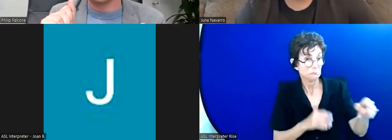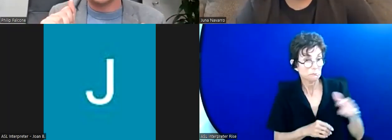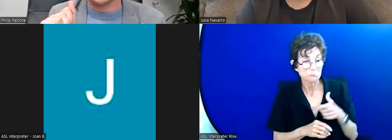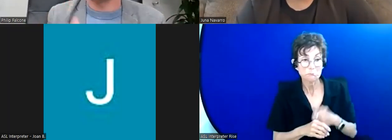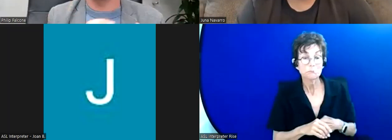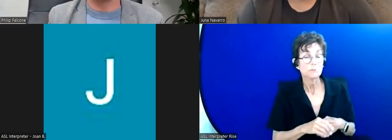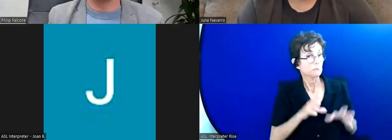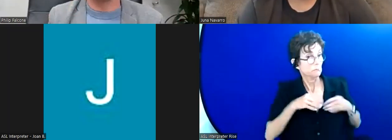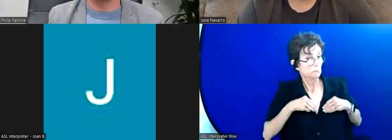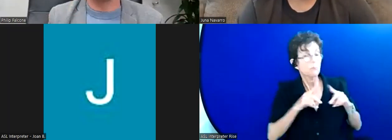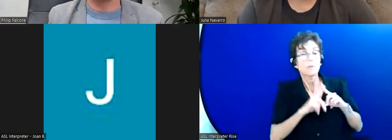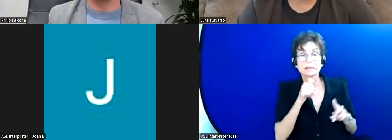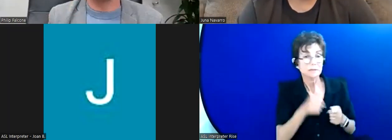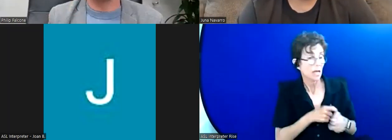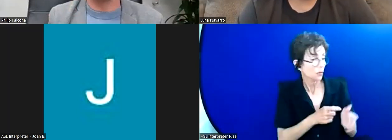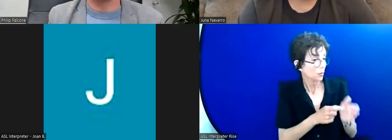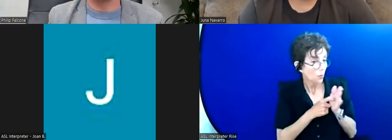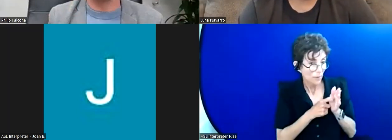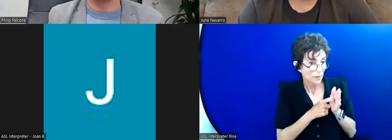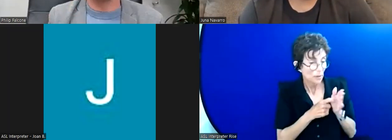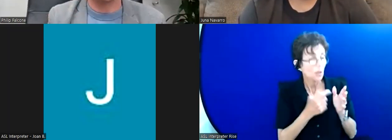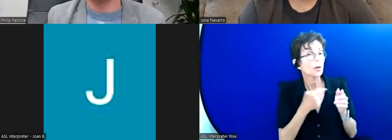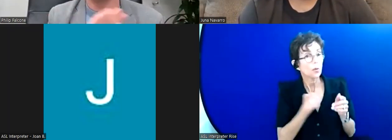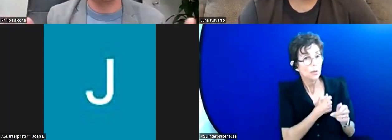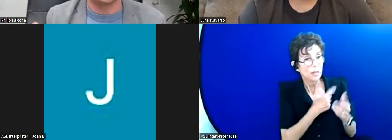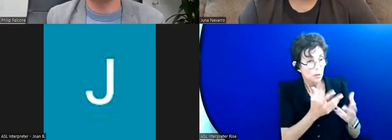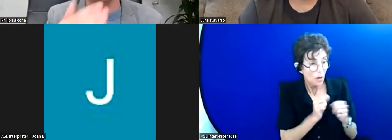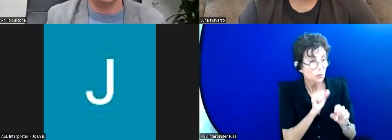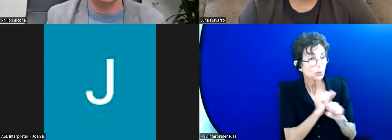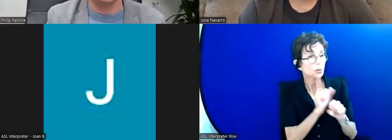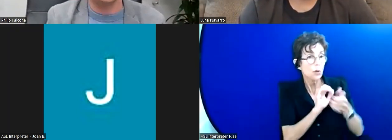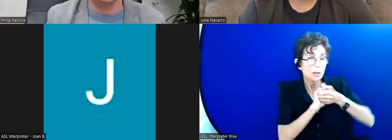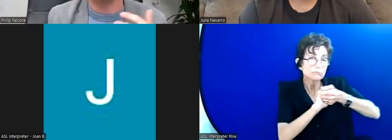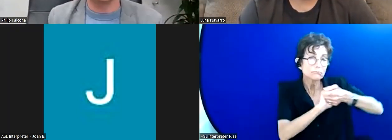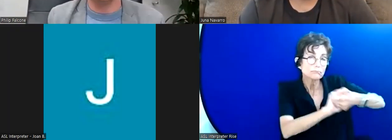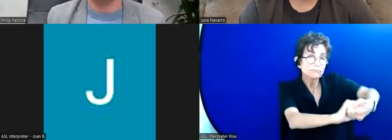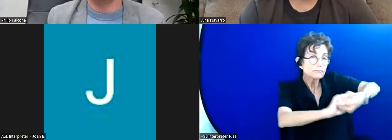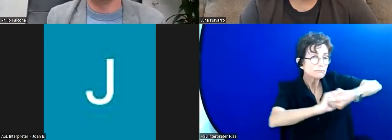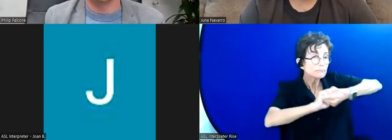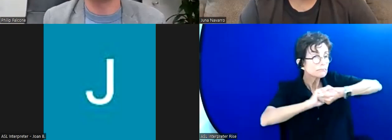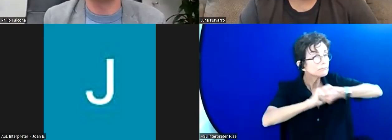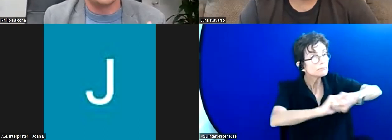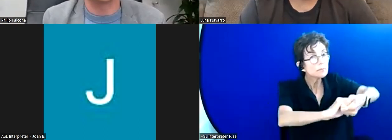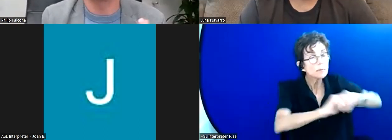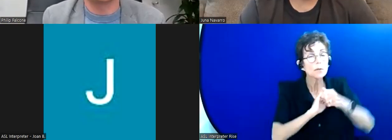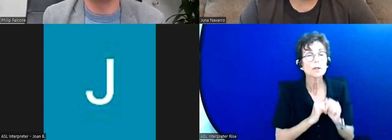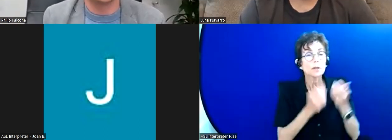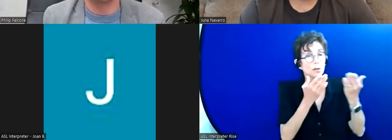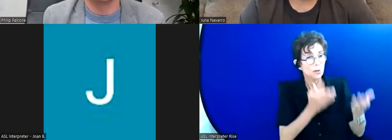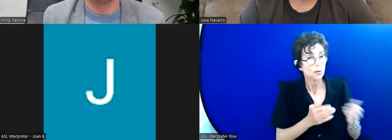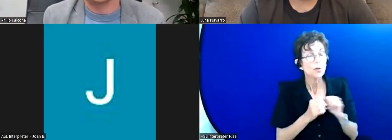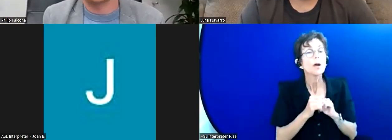And we want to work with you on this. We're not going to do anything without your input and permission. But we also want the artists to be able